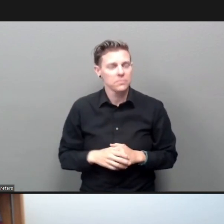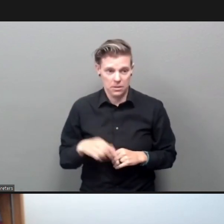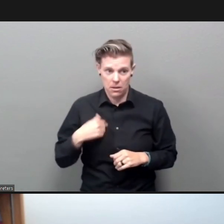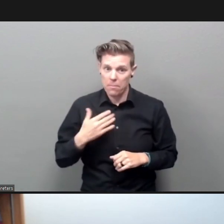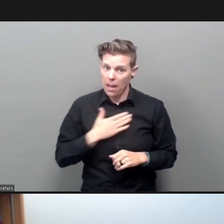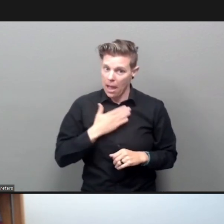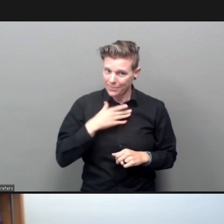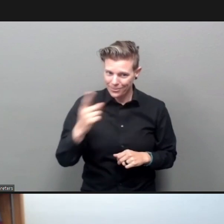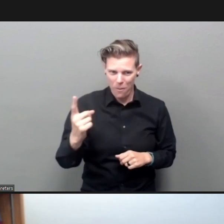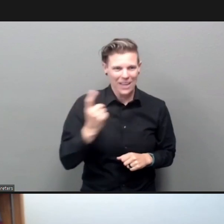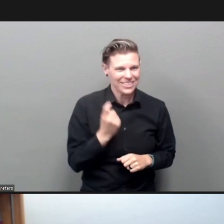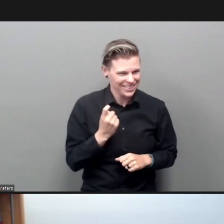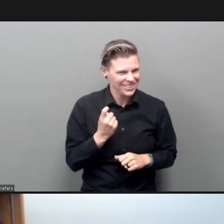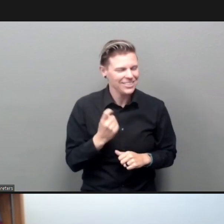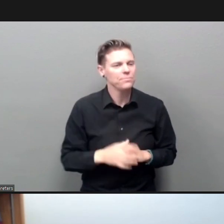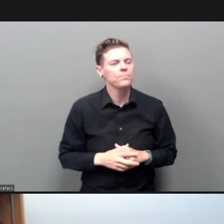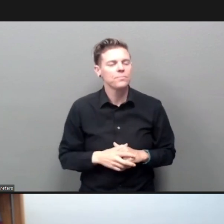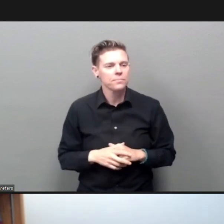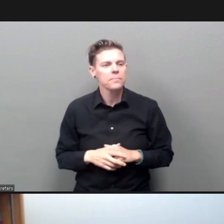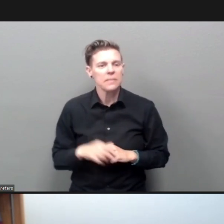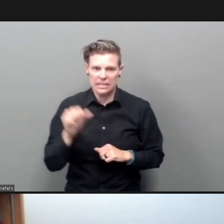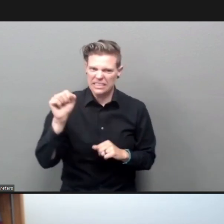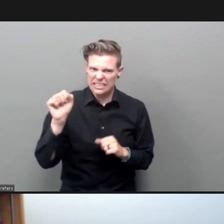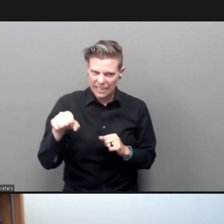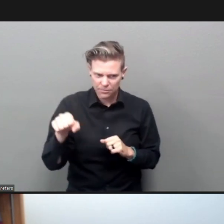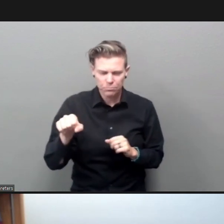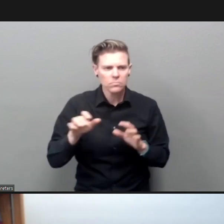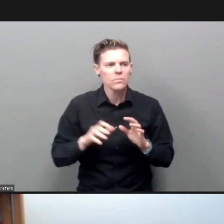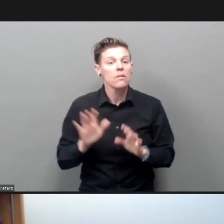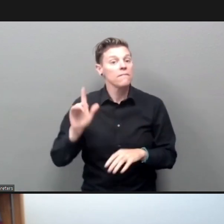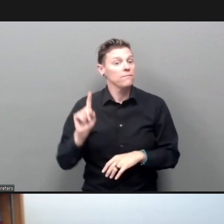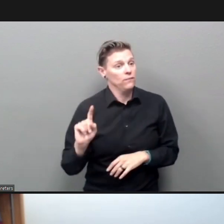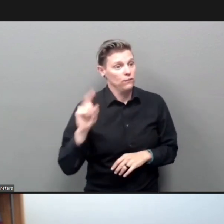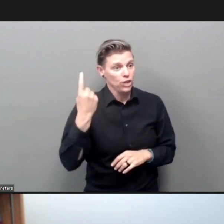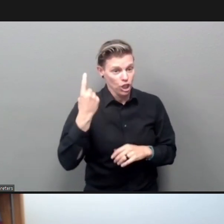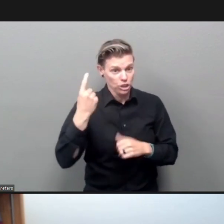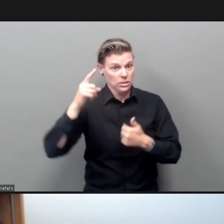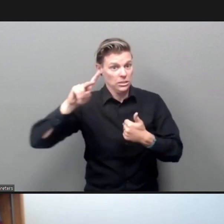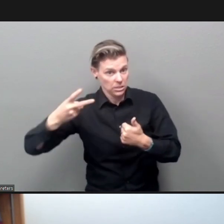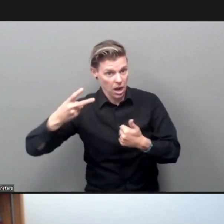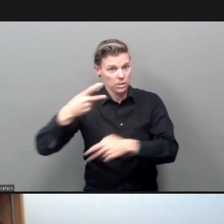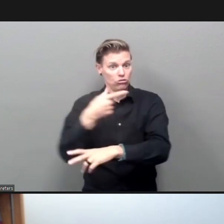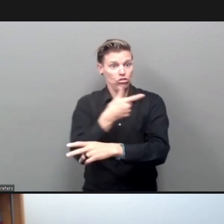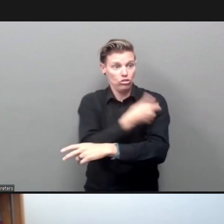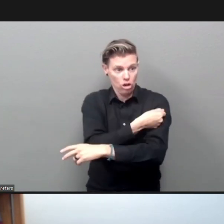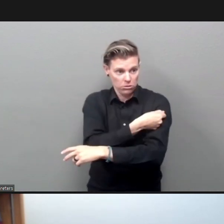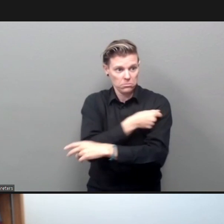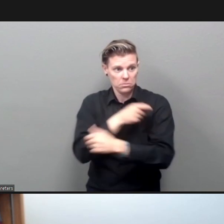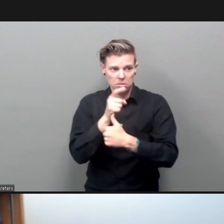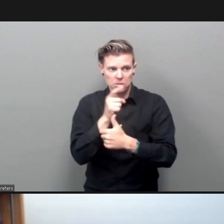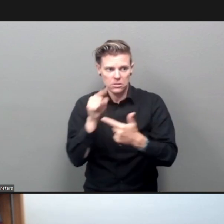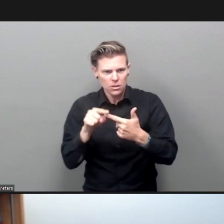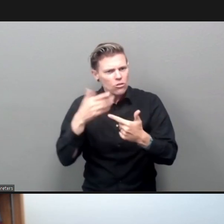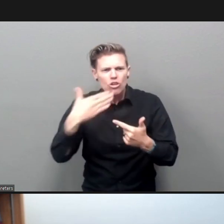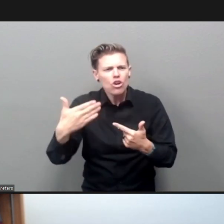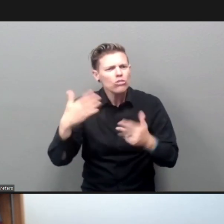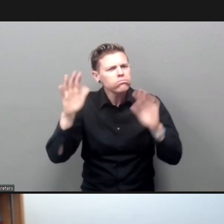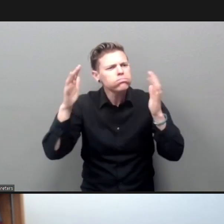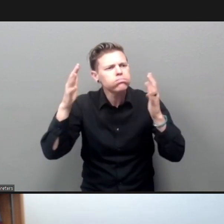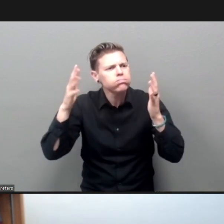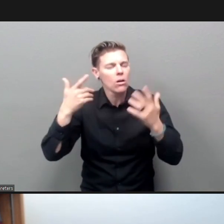we're still getting good benefit from the original vaccine when it comes to hospitalizations and deaths, but we are